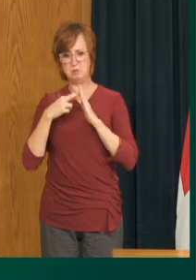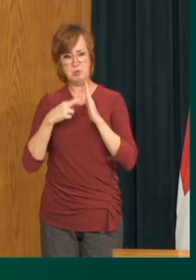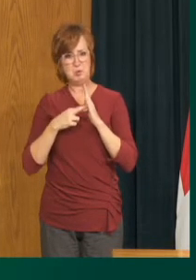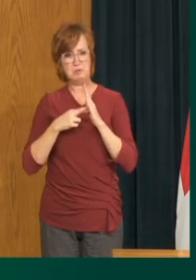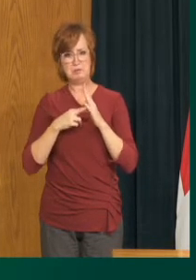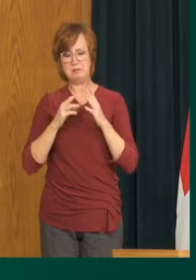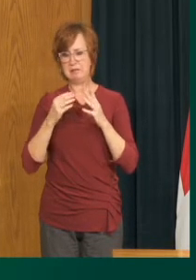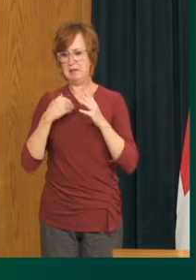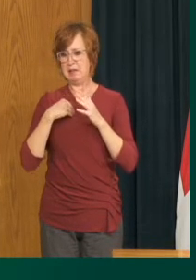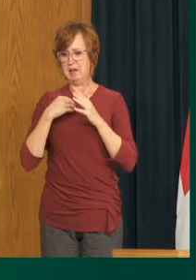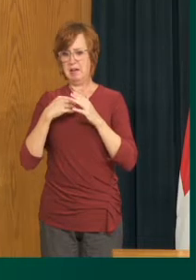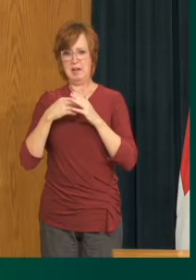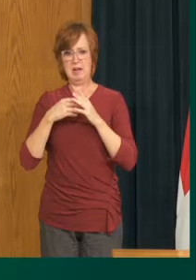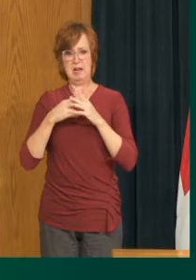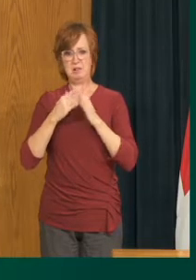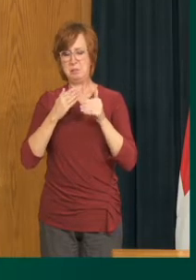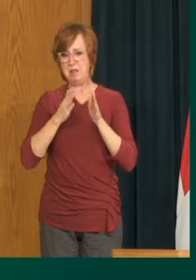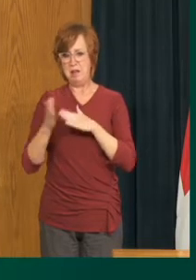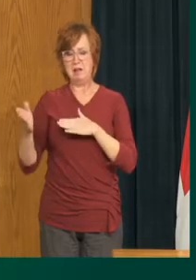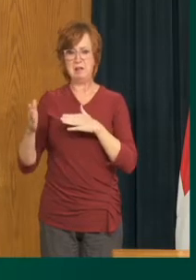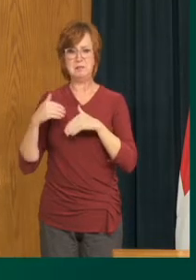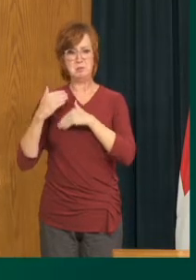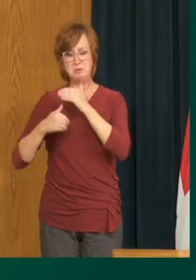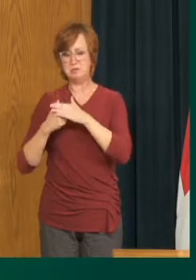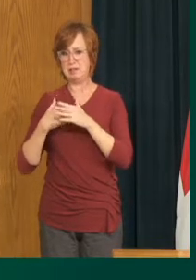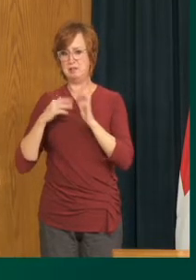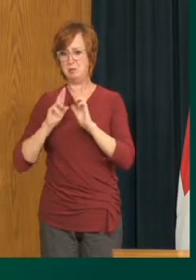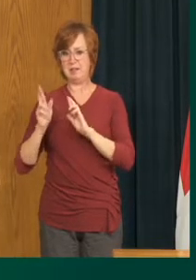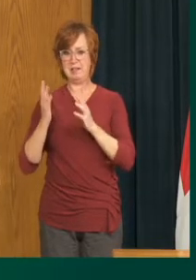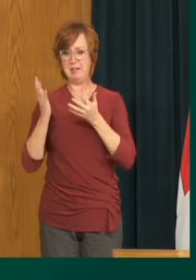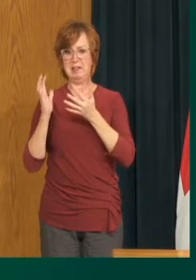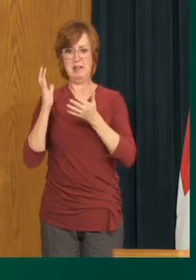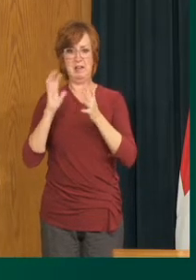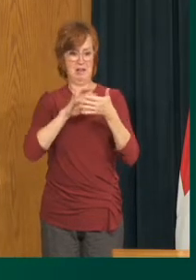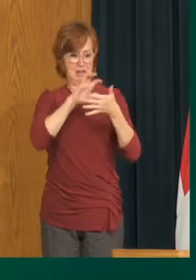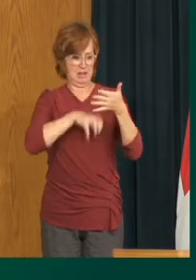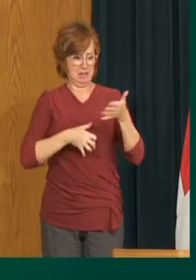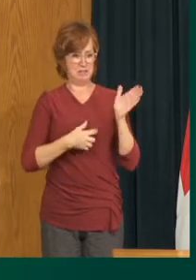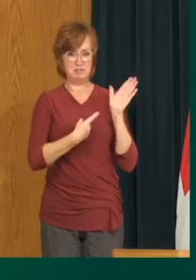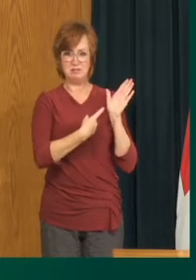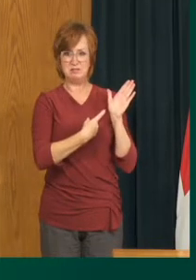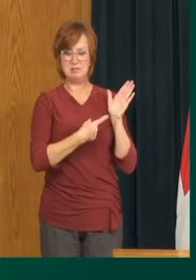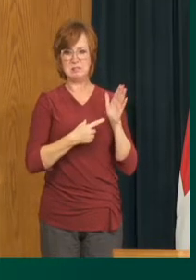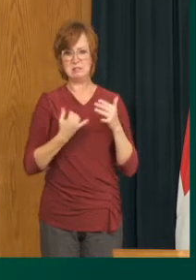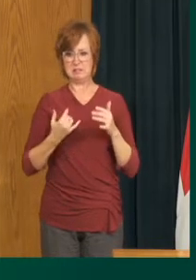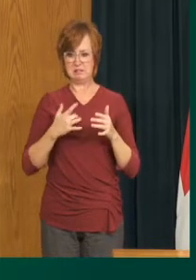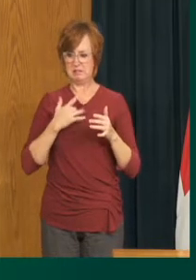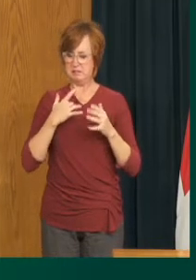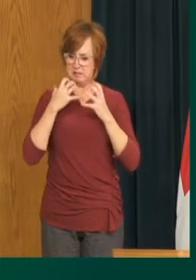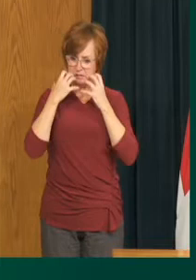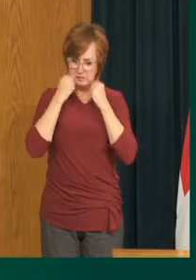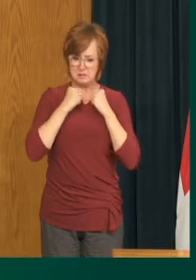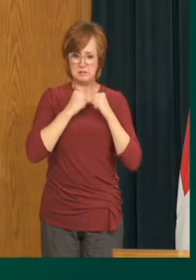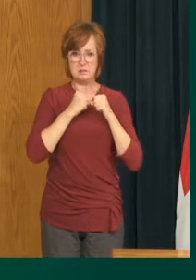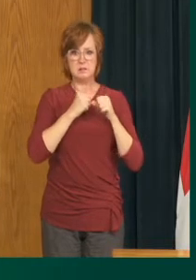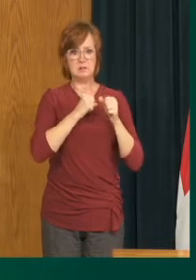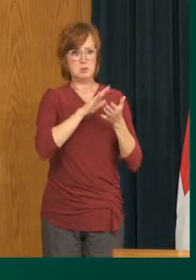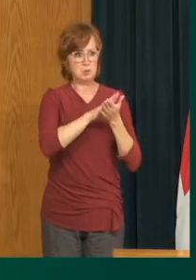going back to school. And as I say, the best way to ensure that we can keep, to the greatest degree possible,